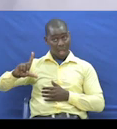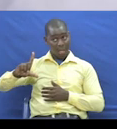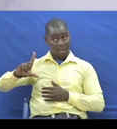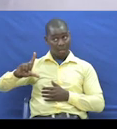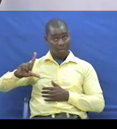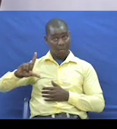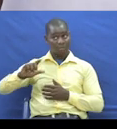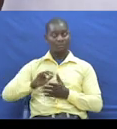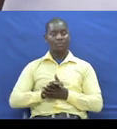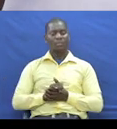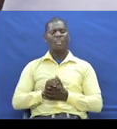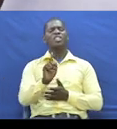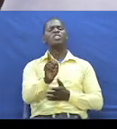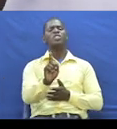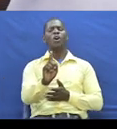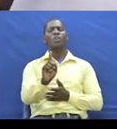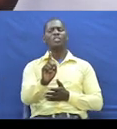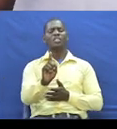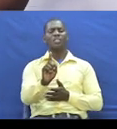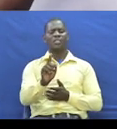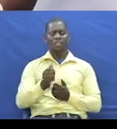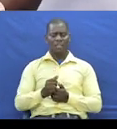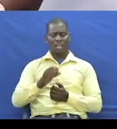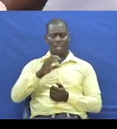is denoted as